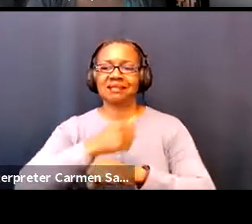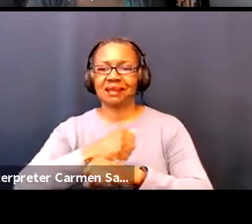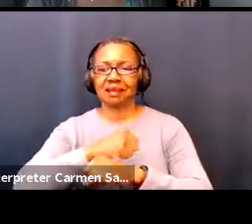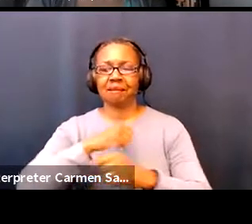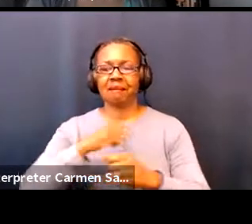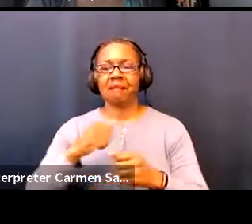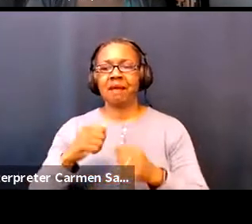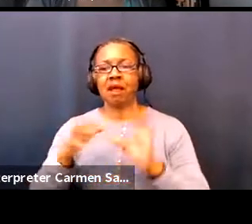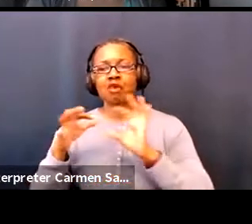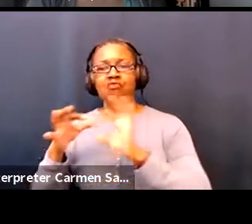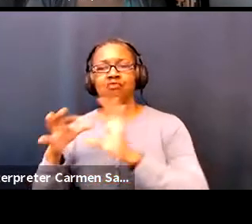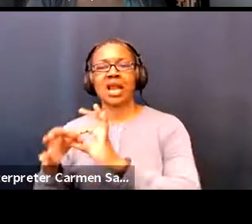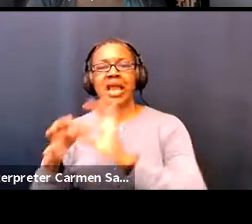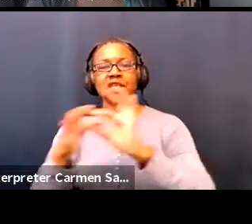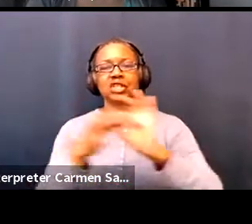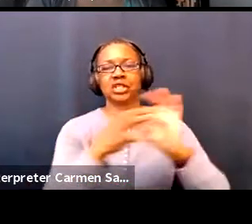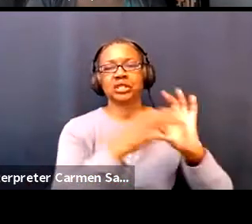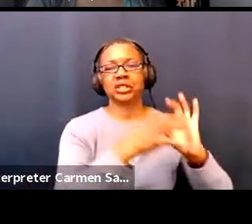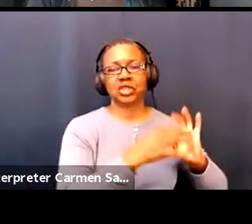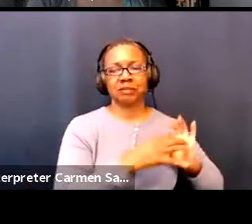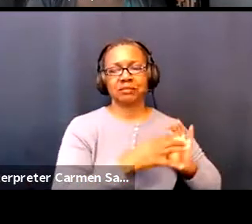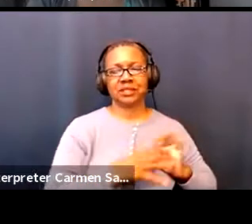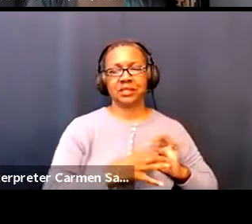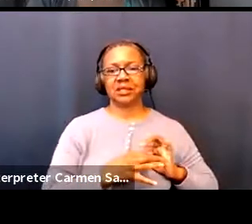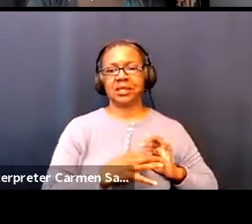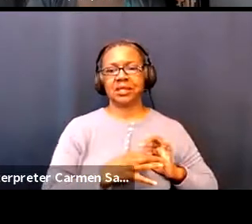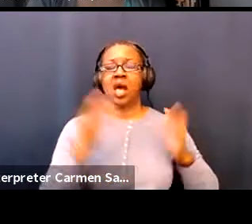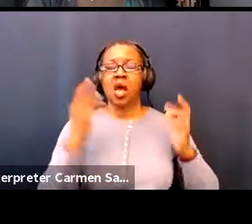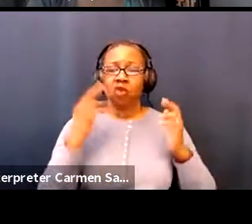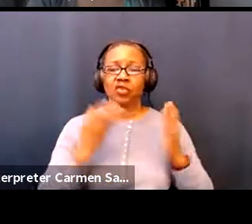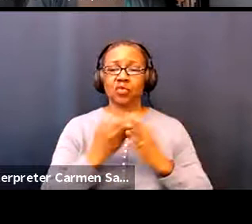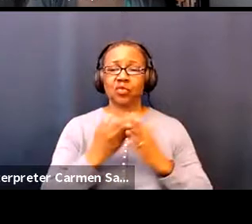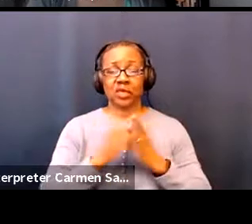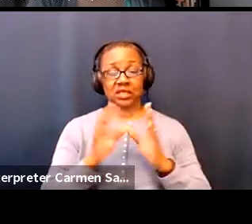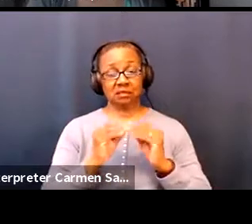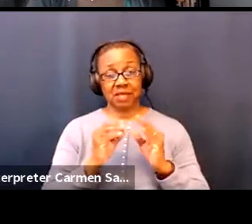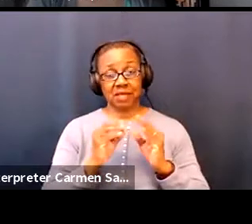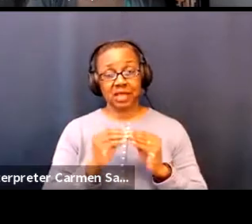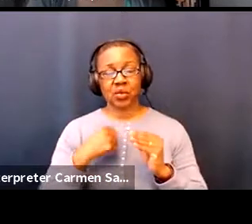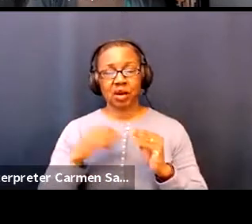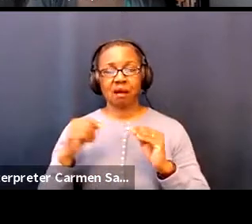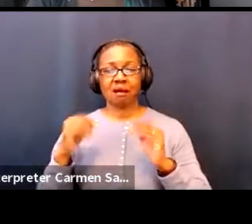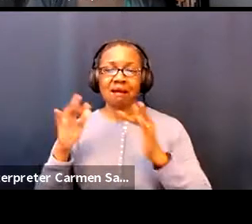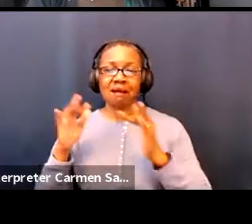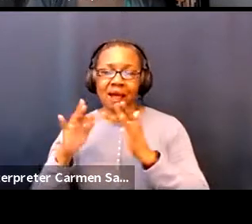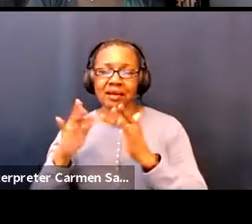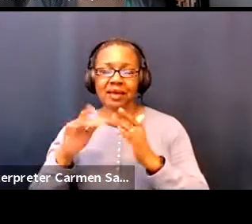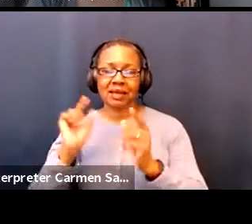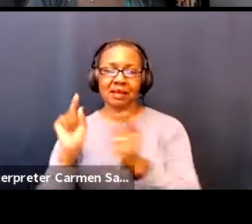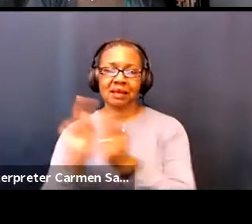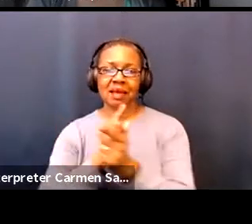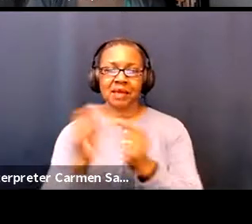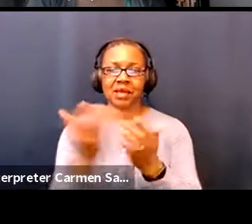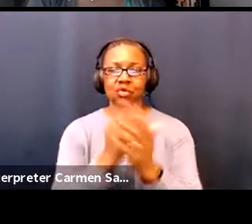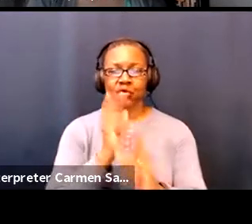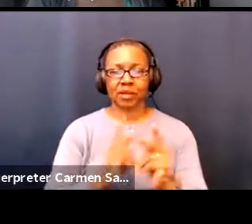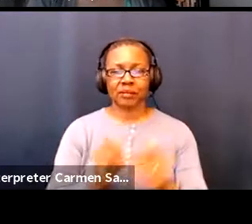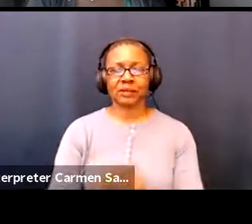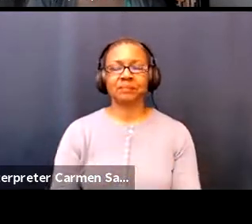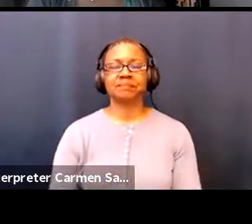that through this meeting, actually, we can advance our work by making connections with people. I'm